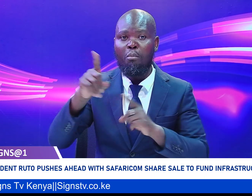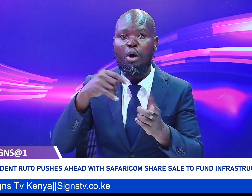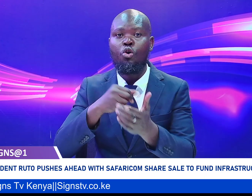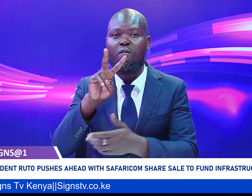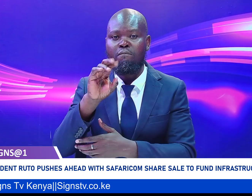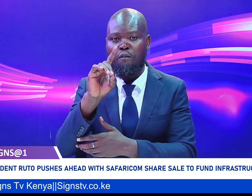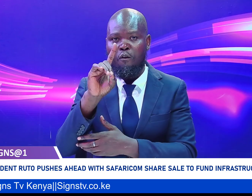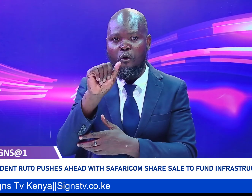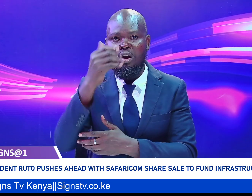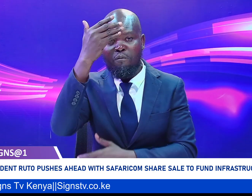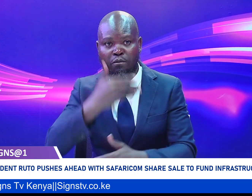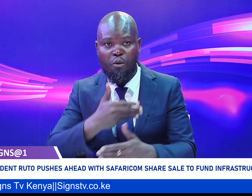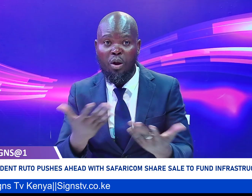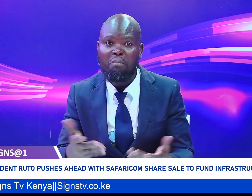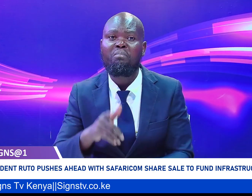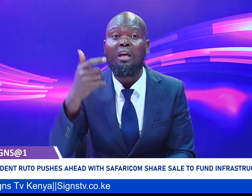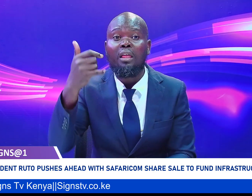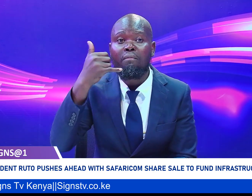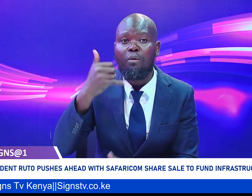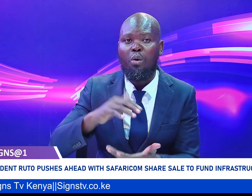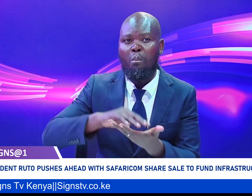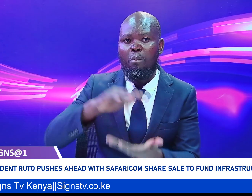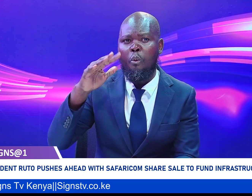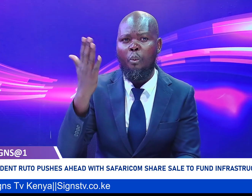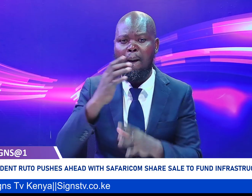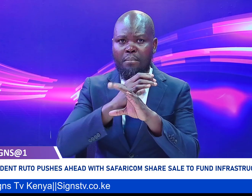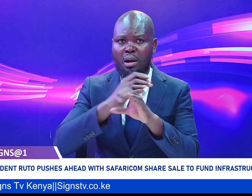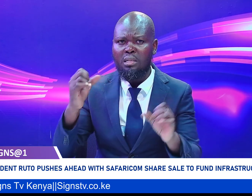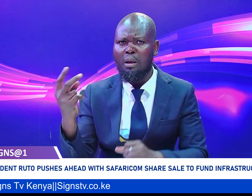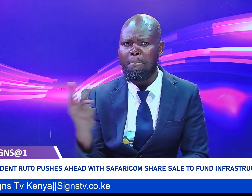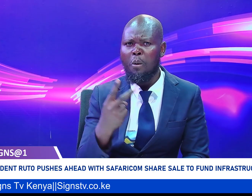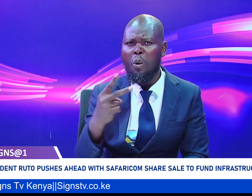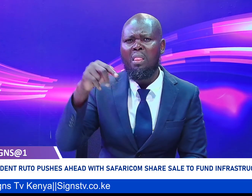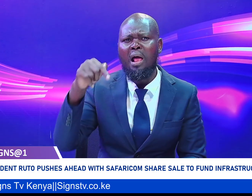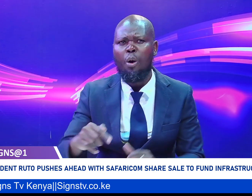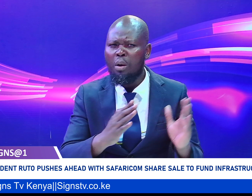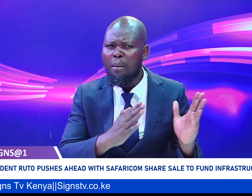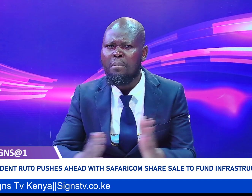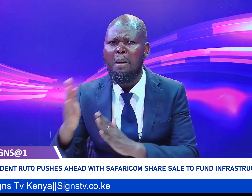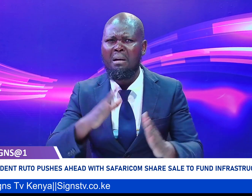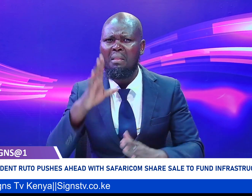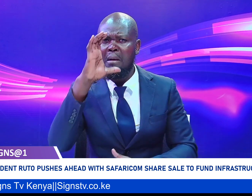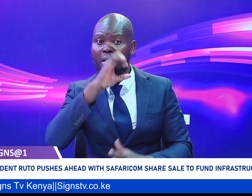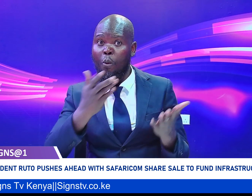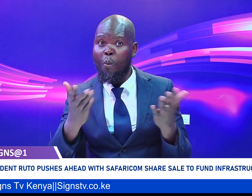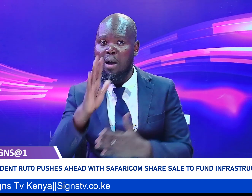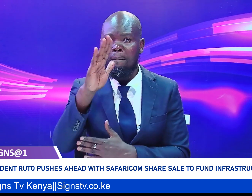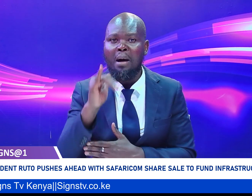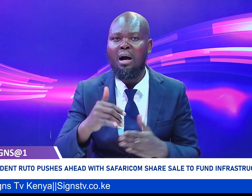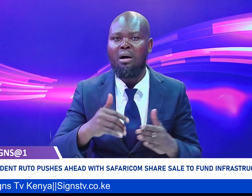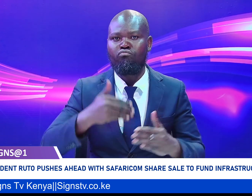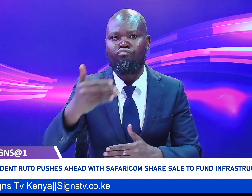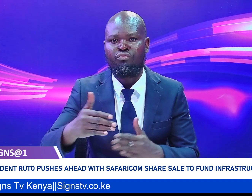telecom giant Safaricom to Vodafone. The president doubled down on the planned dismissing attempt by the opposition to